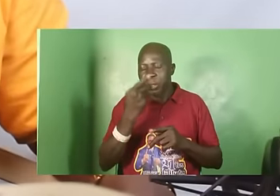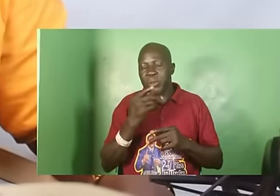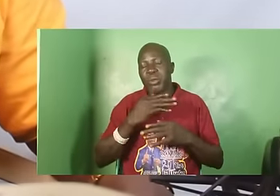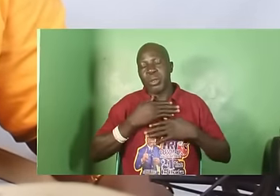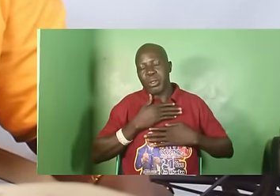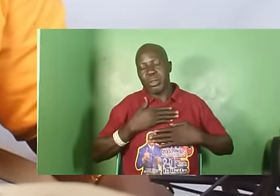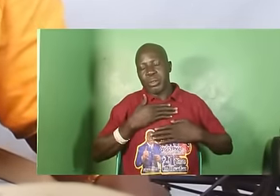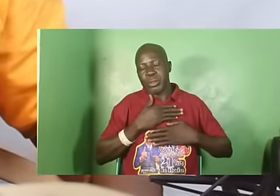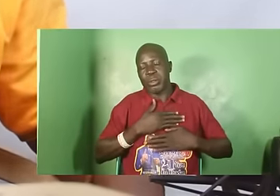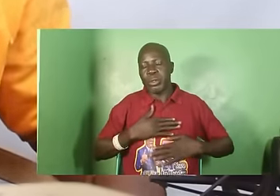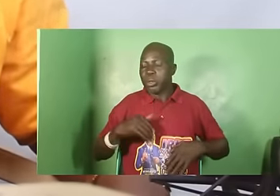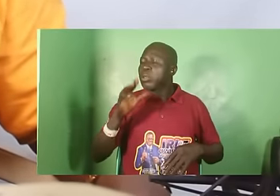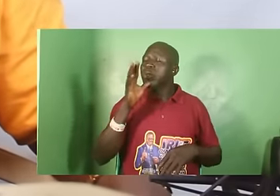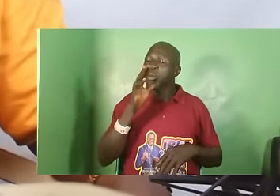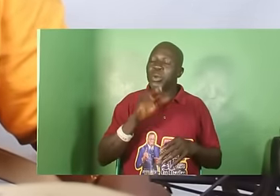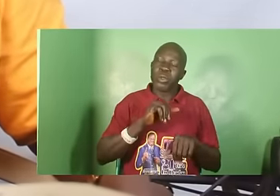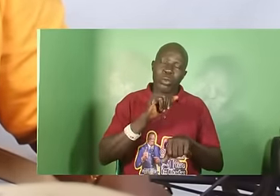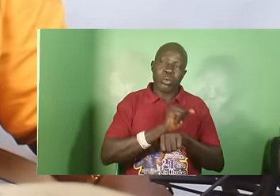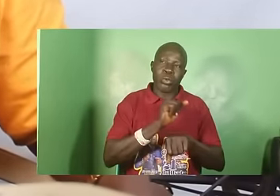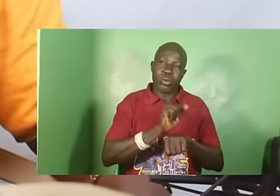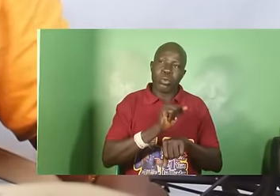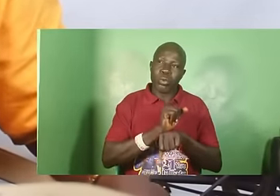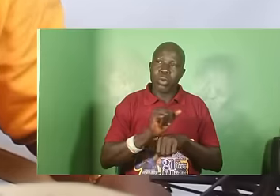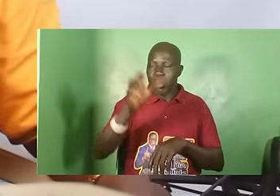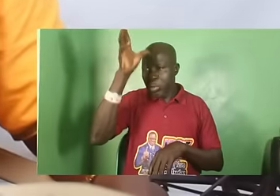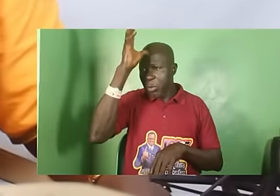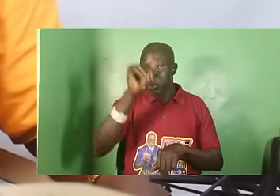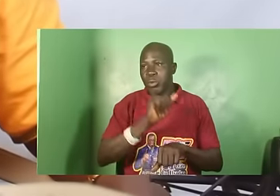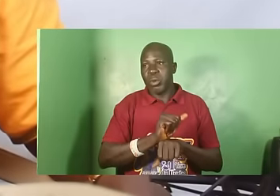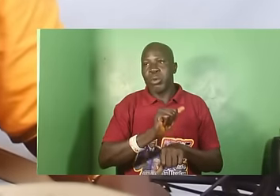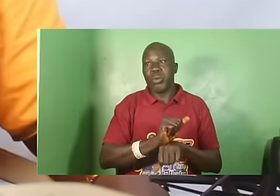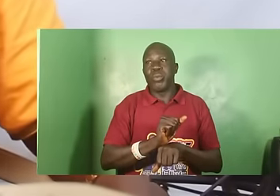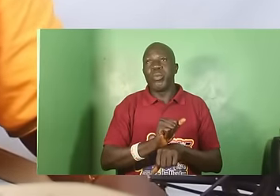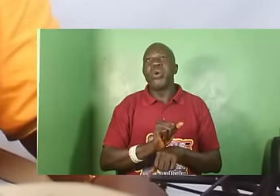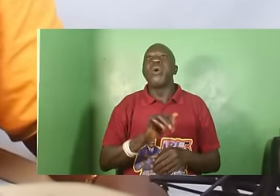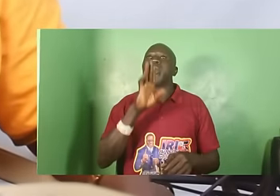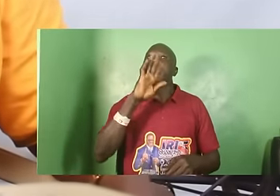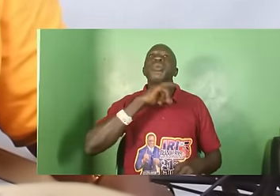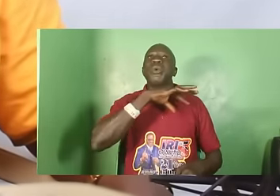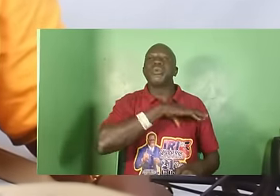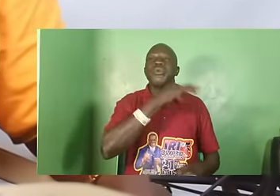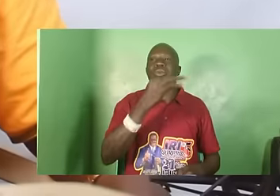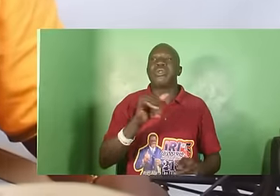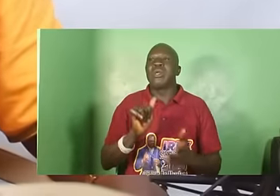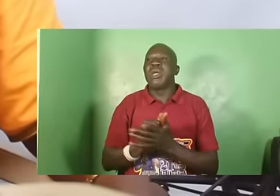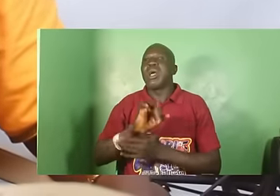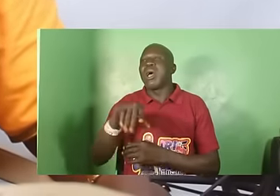where their prayer went short. Mommy, it is she. Mommy, you've labored. Daddy, it is she. Daddy, you've labored. Ere loku is